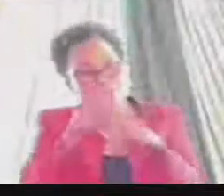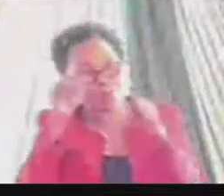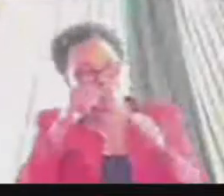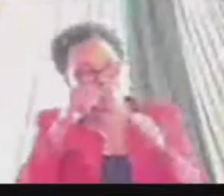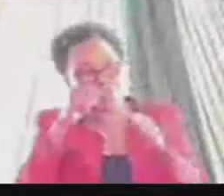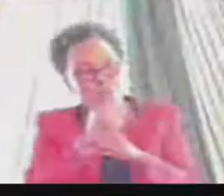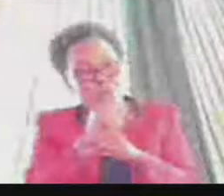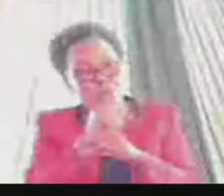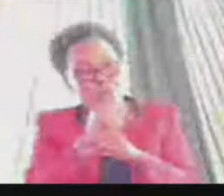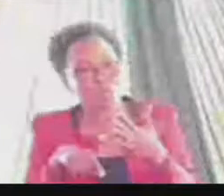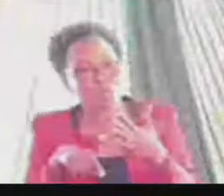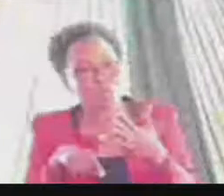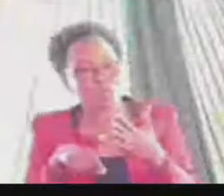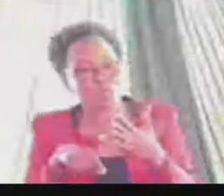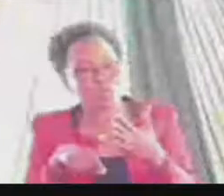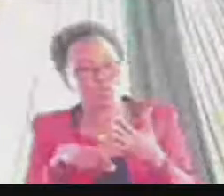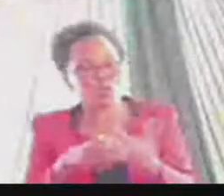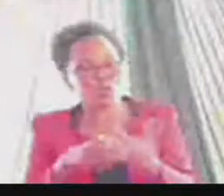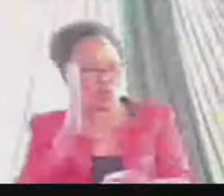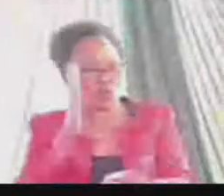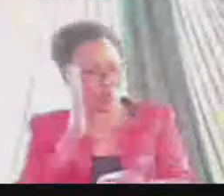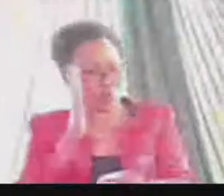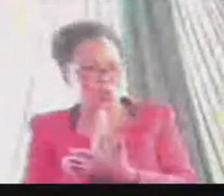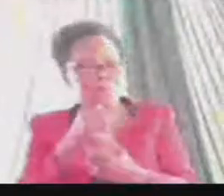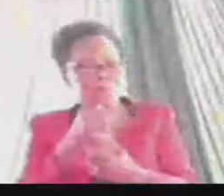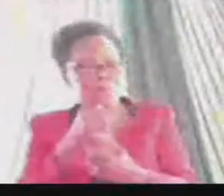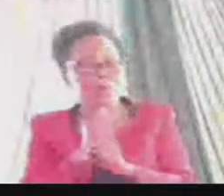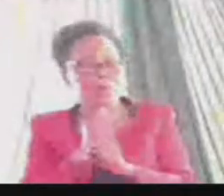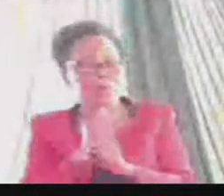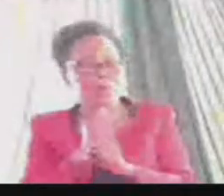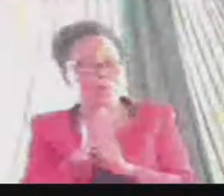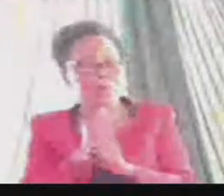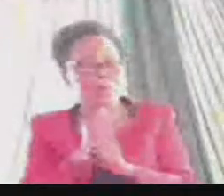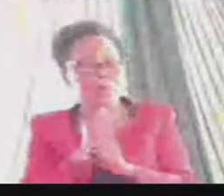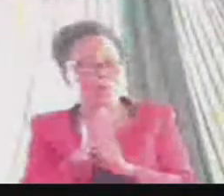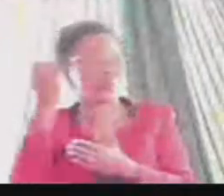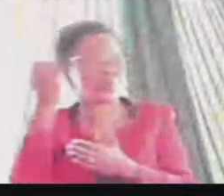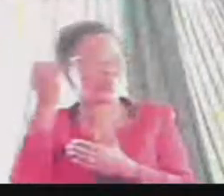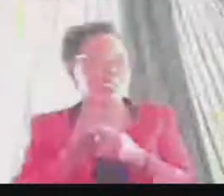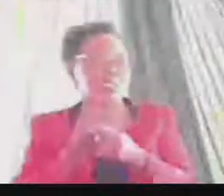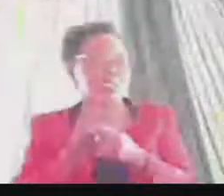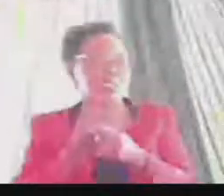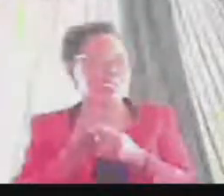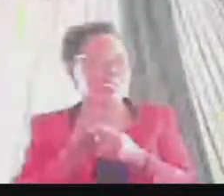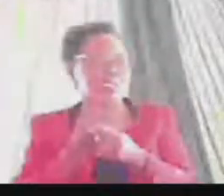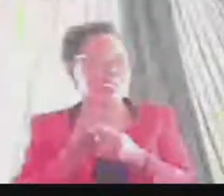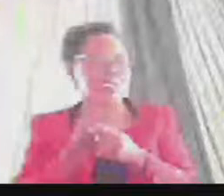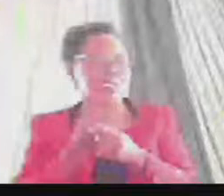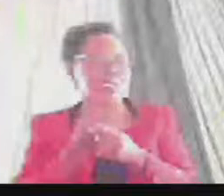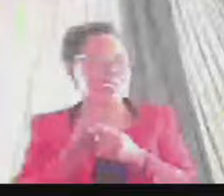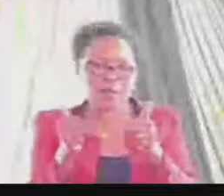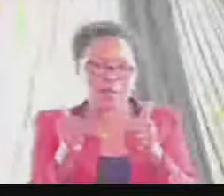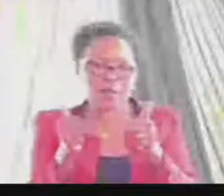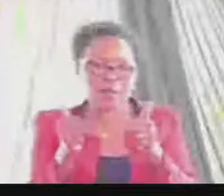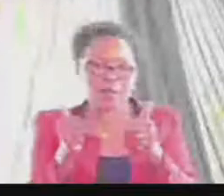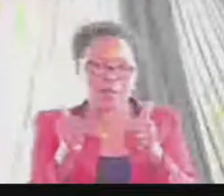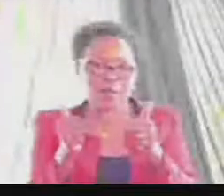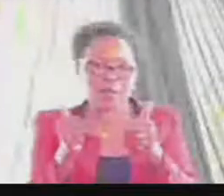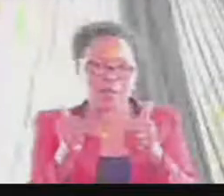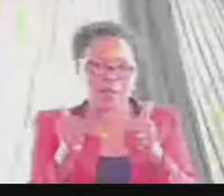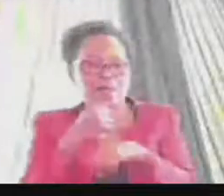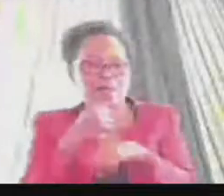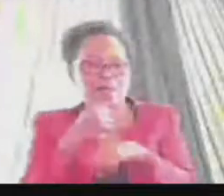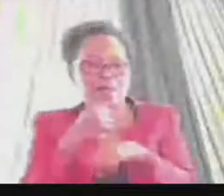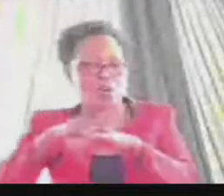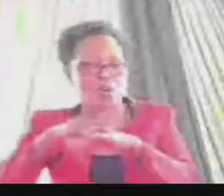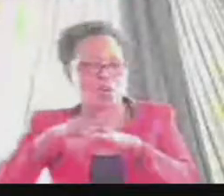truly, digitize the institution, and not to equate online hearings with